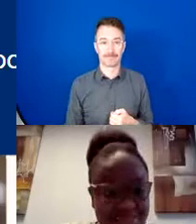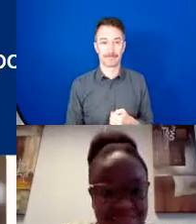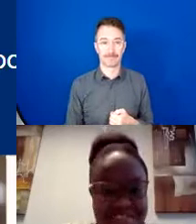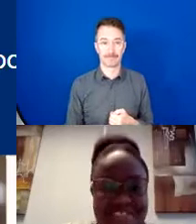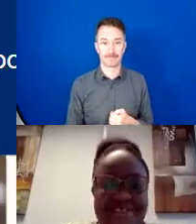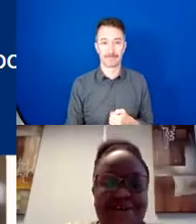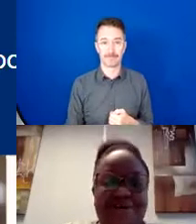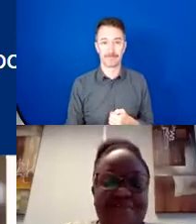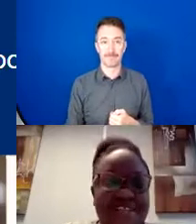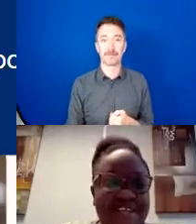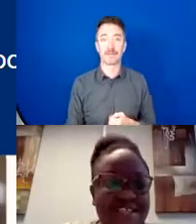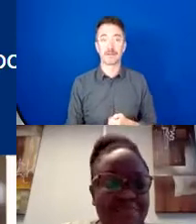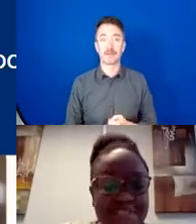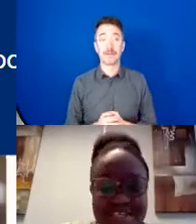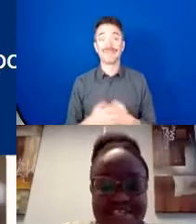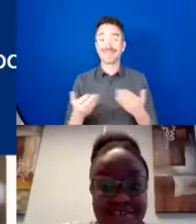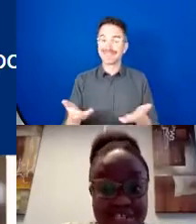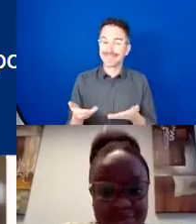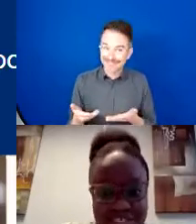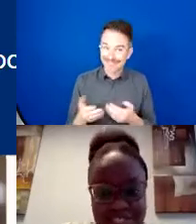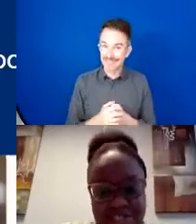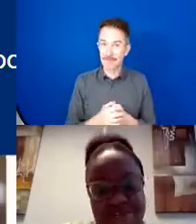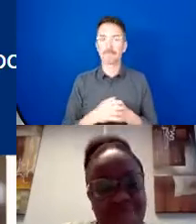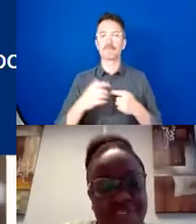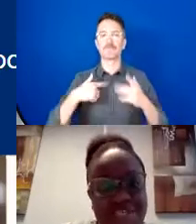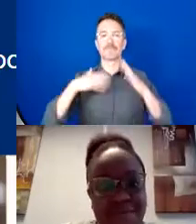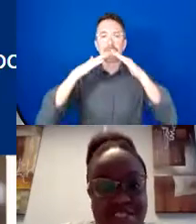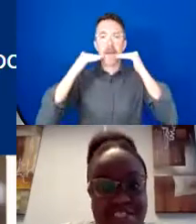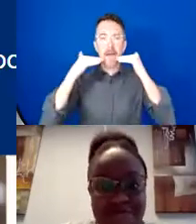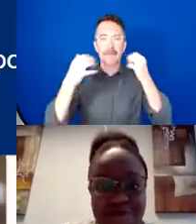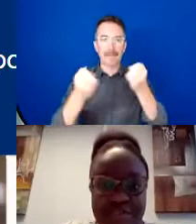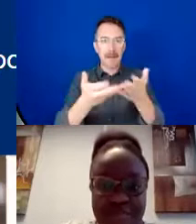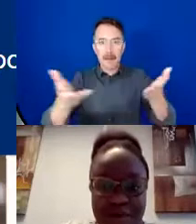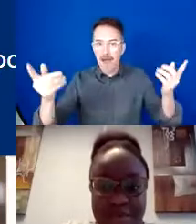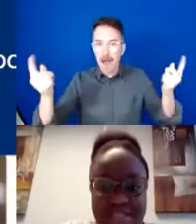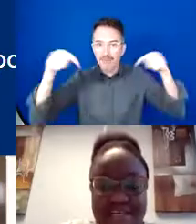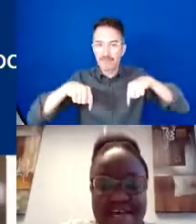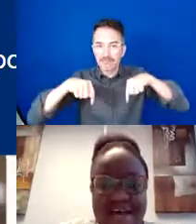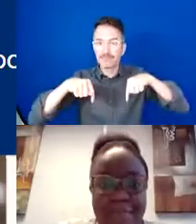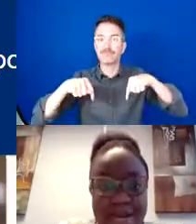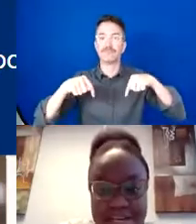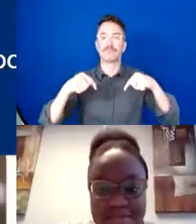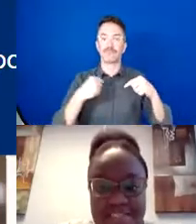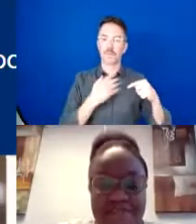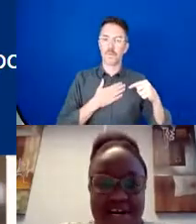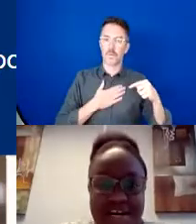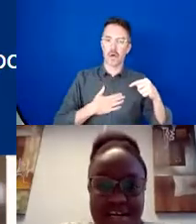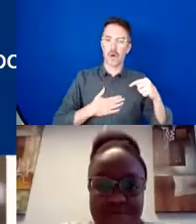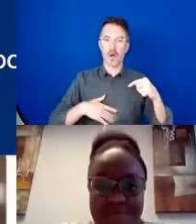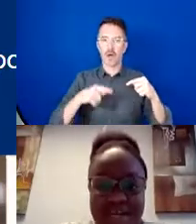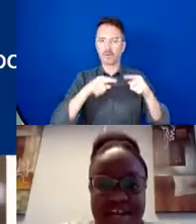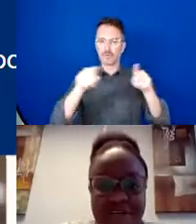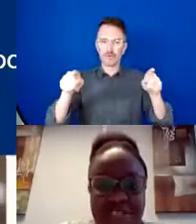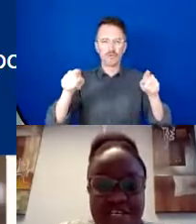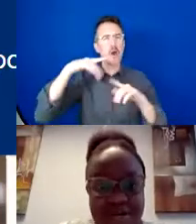excited to be presenting on a topic that presents great potential in promoting positive youth development. My name is Sylvia